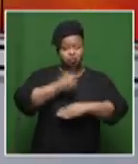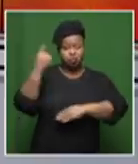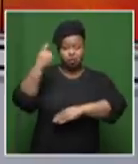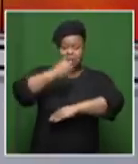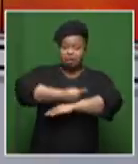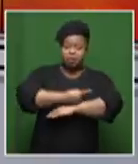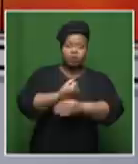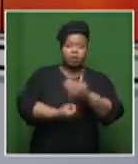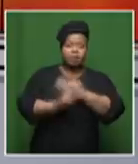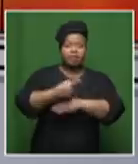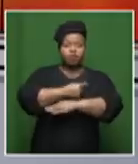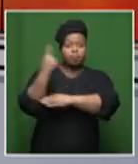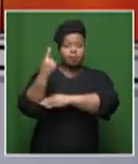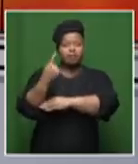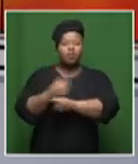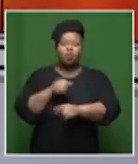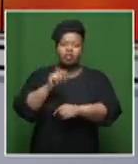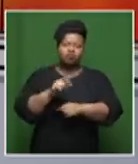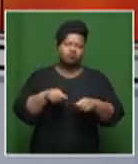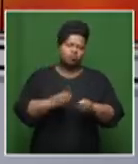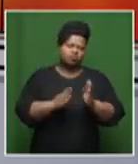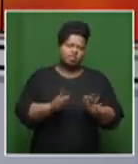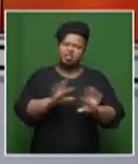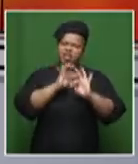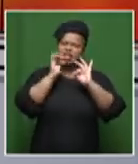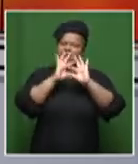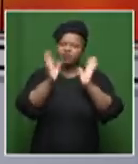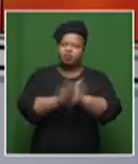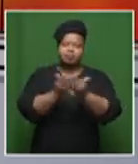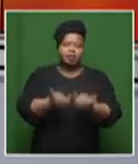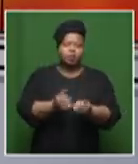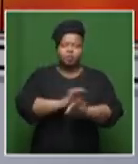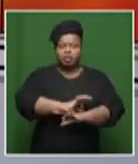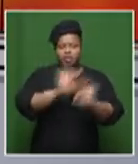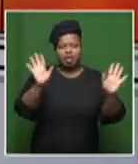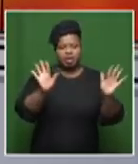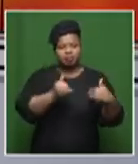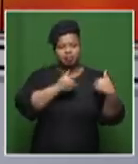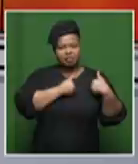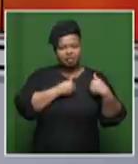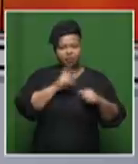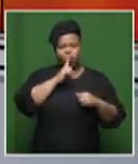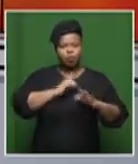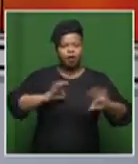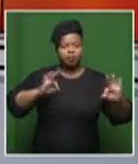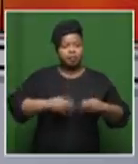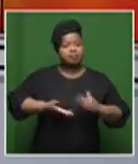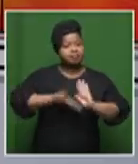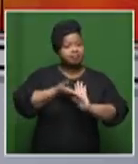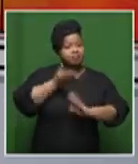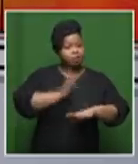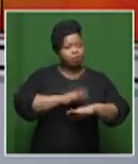the looting of trucks on that road. But all clear for now. We'll keep you updated as the day gets underway with